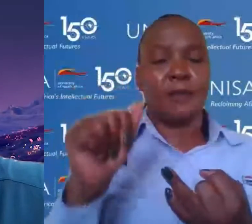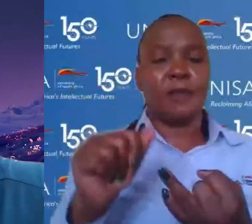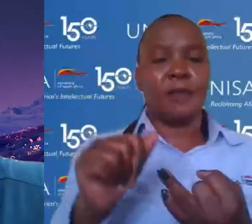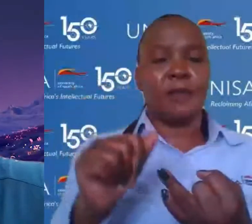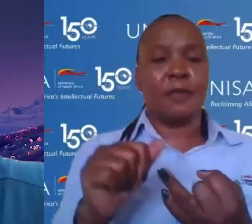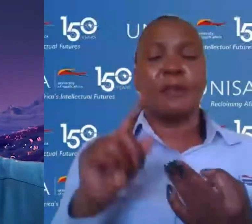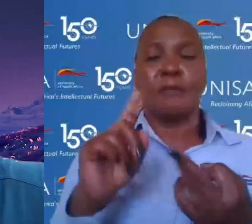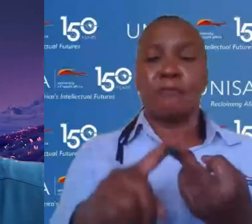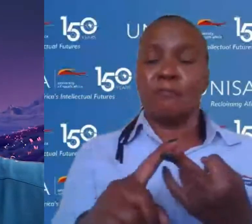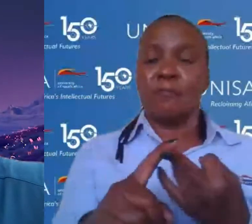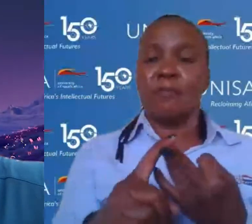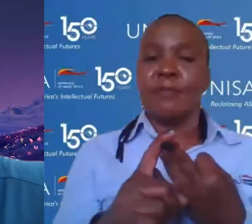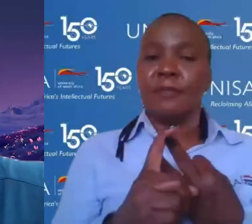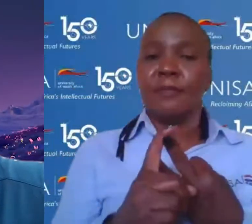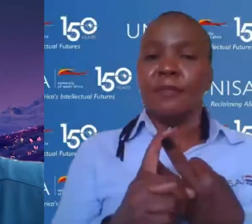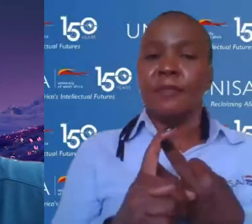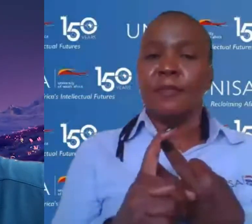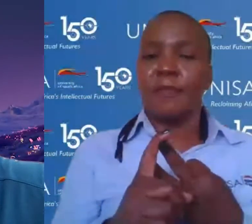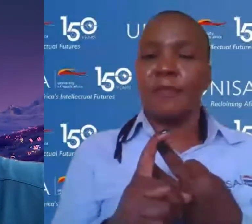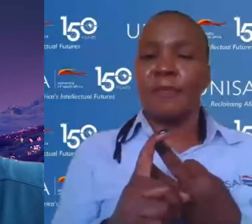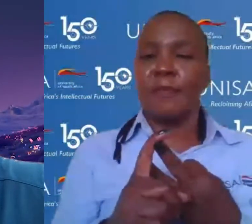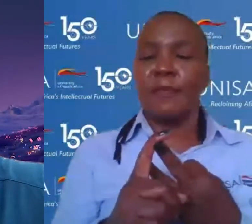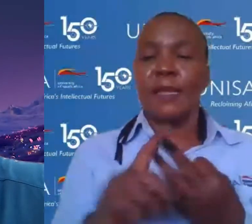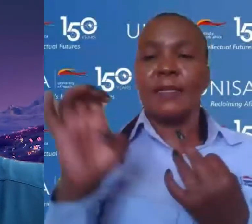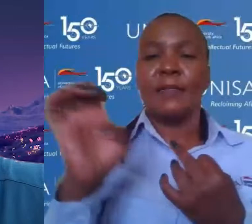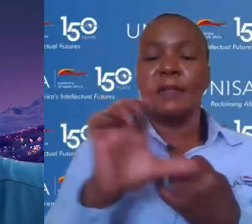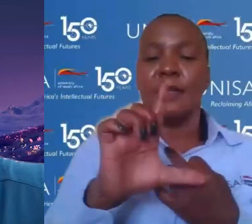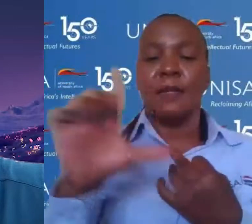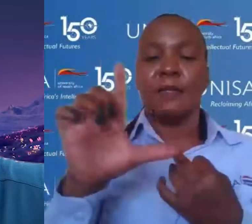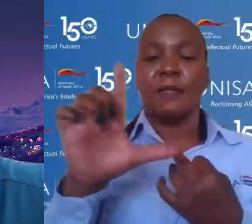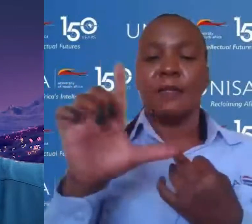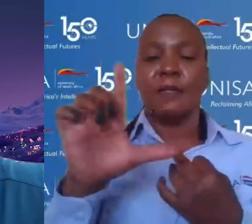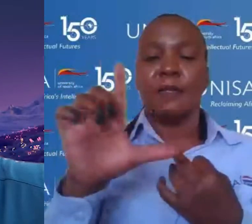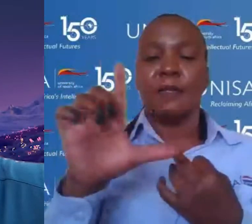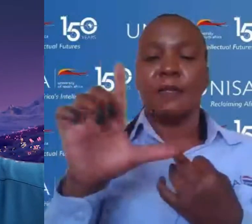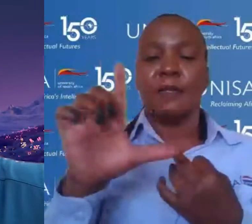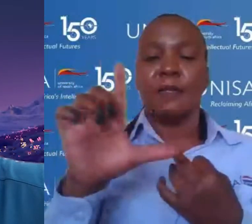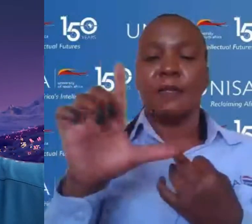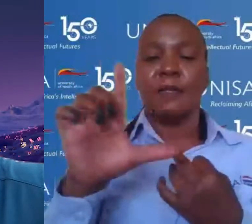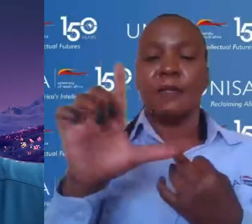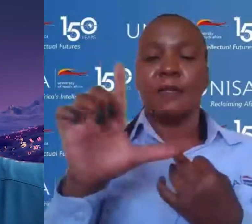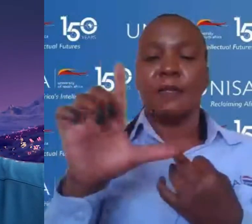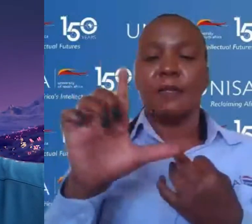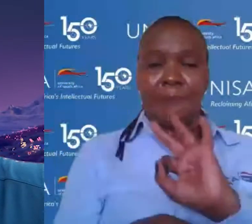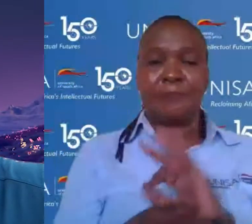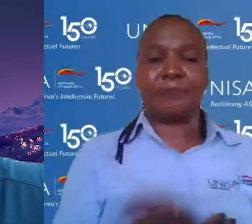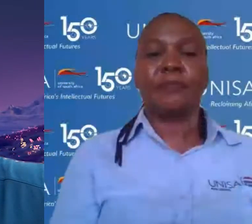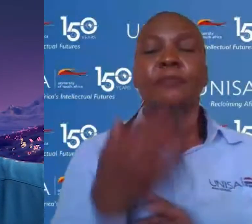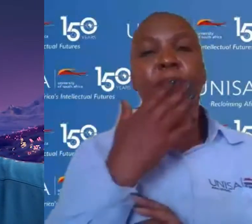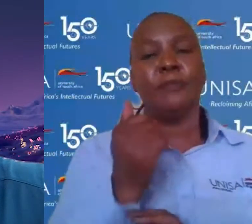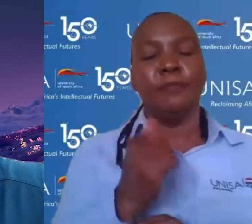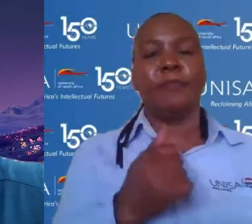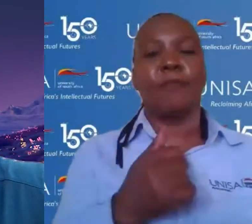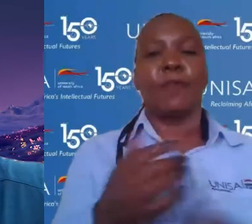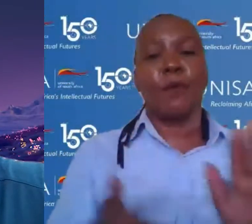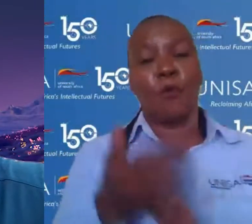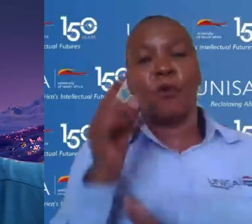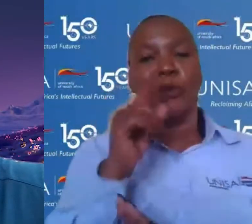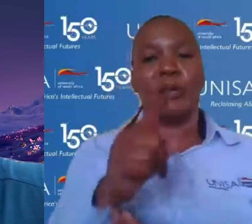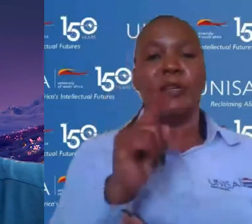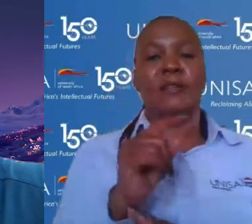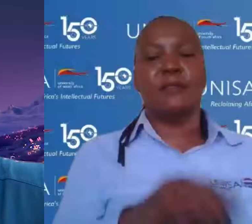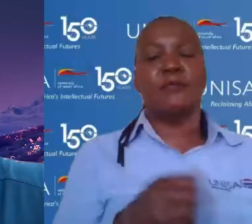campus. East London, there's also a campus there. So please just go on to My